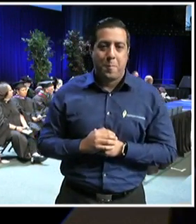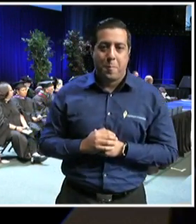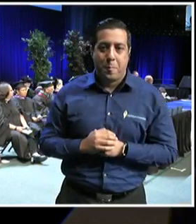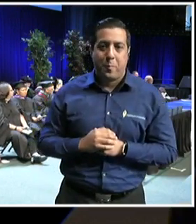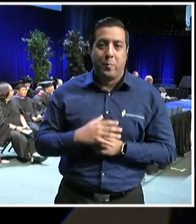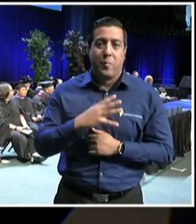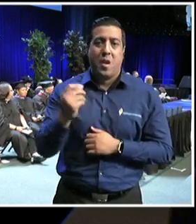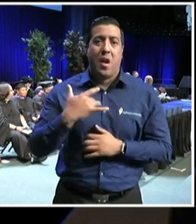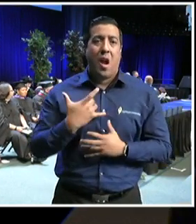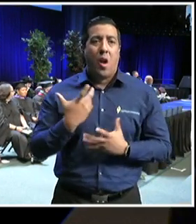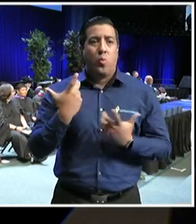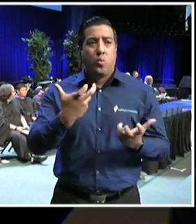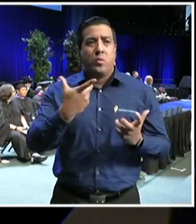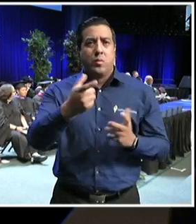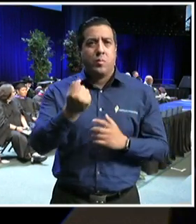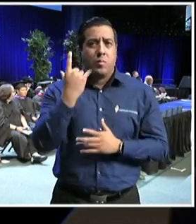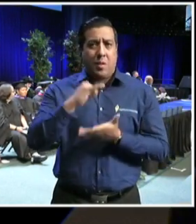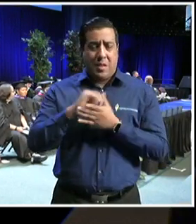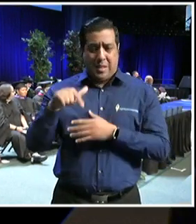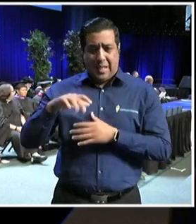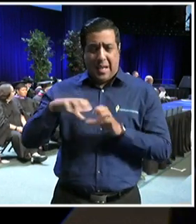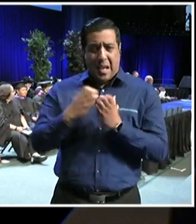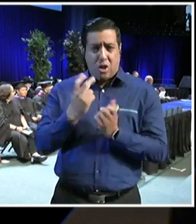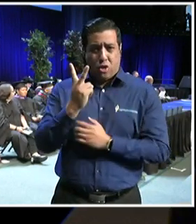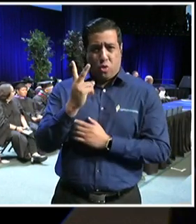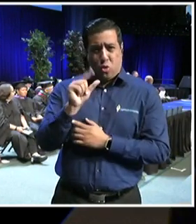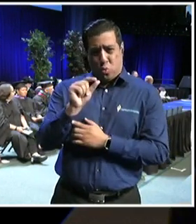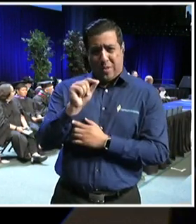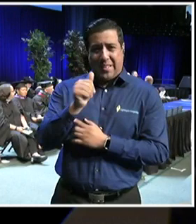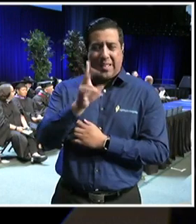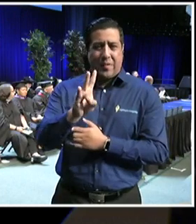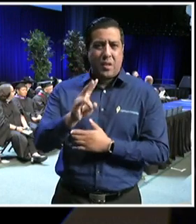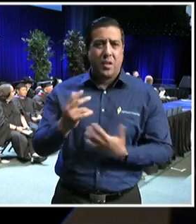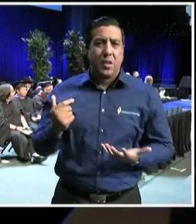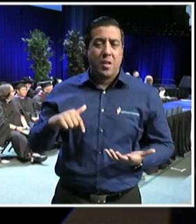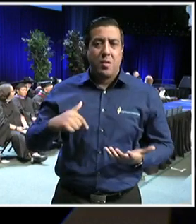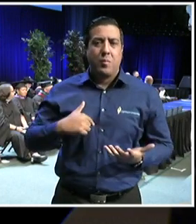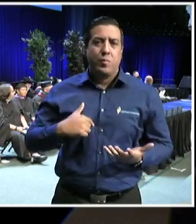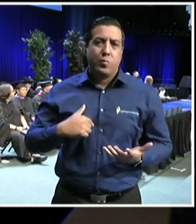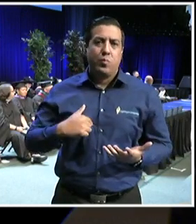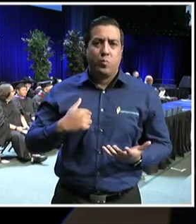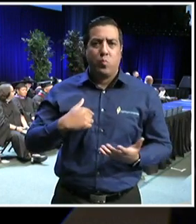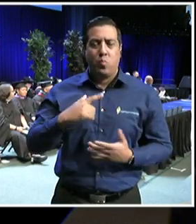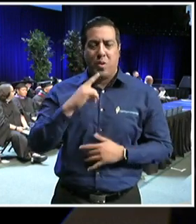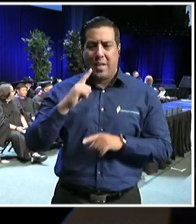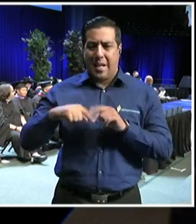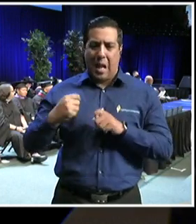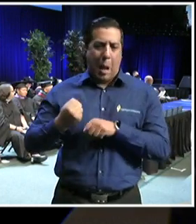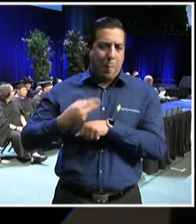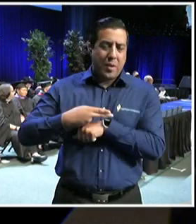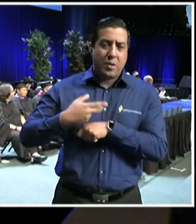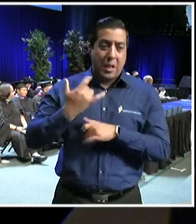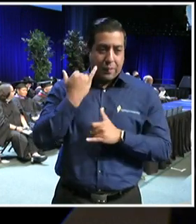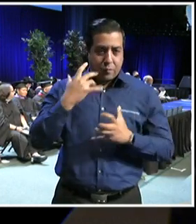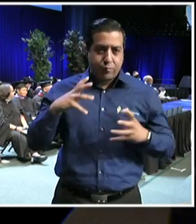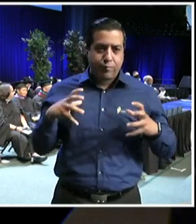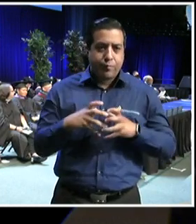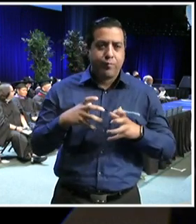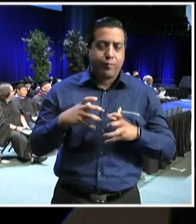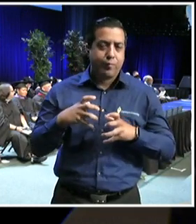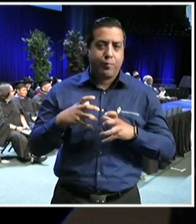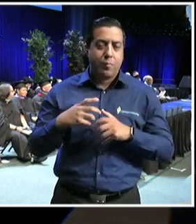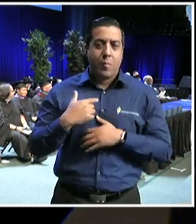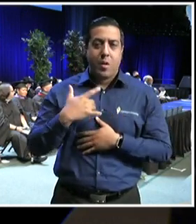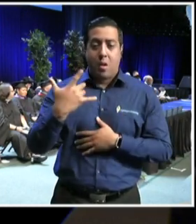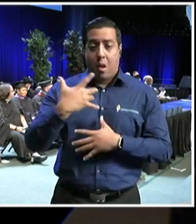And I just want y'all to realize something about the class of 2017. We are an unbeatable force together.